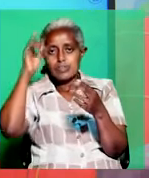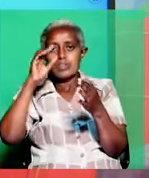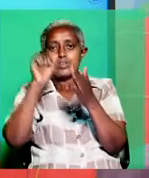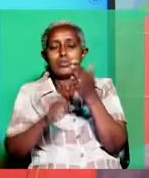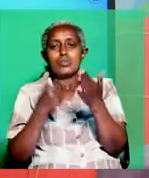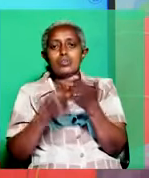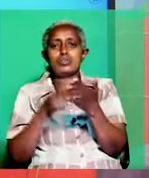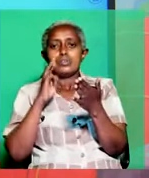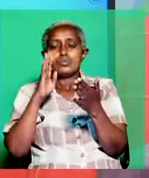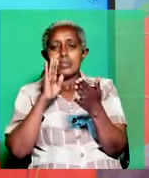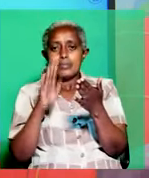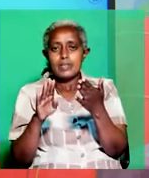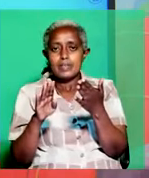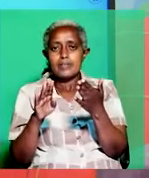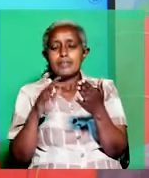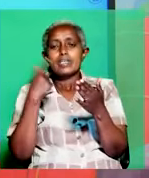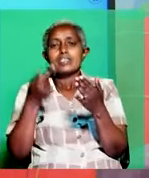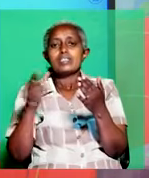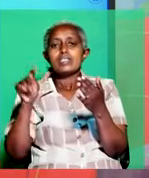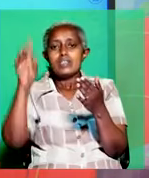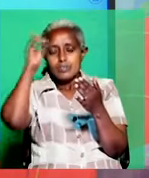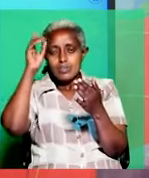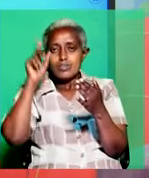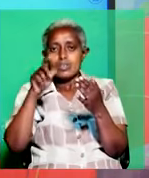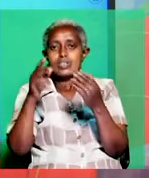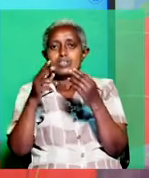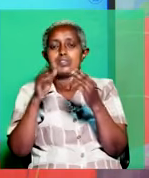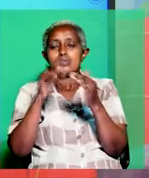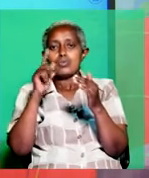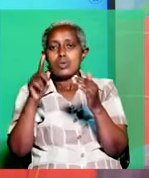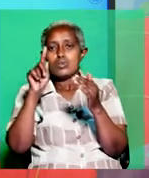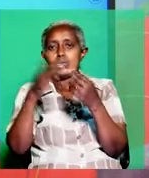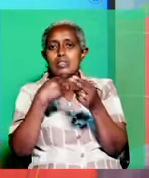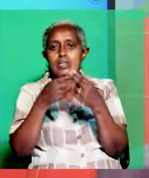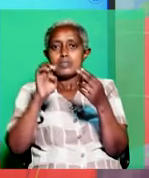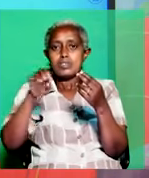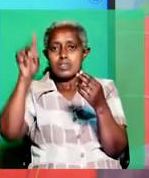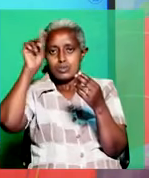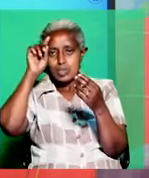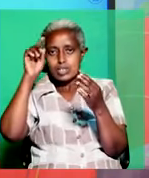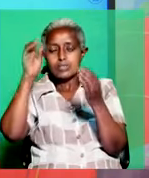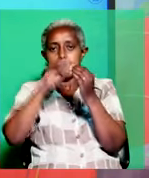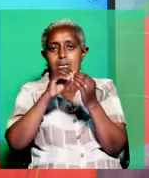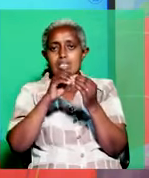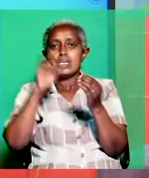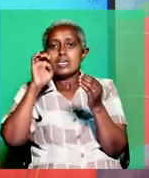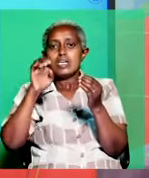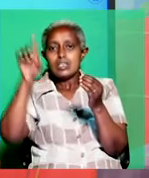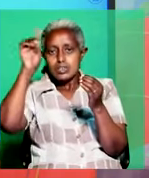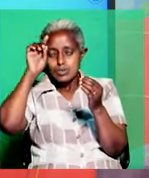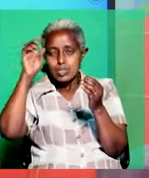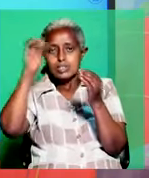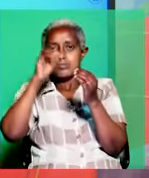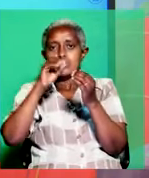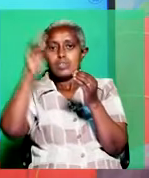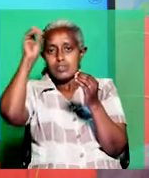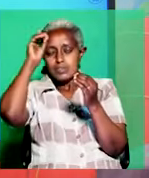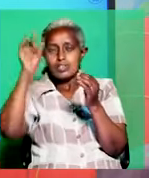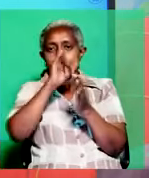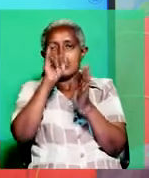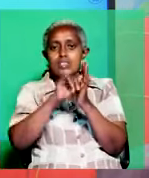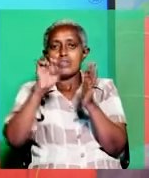this will be the derivative of x is 1 times e raised to x plus e raised to x derivative itself,